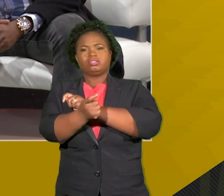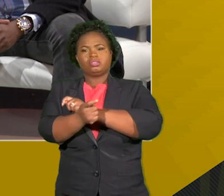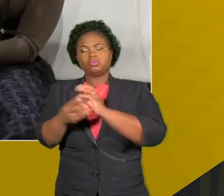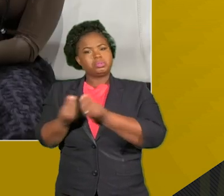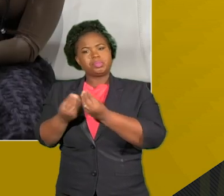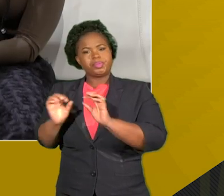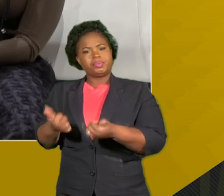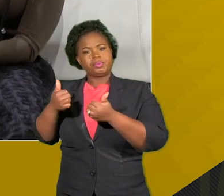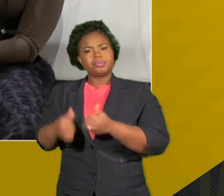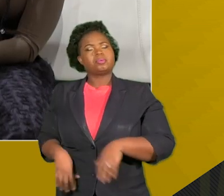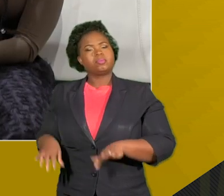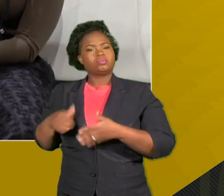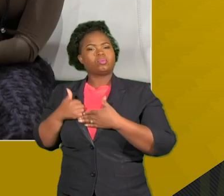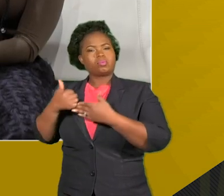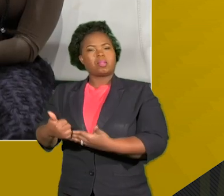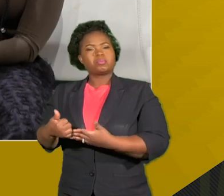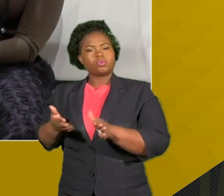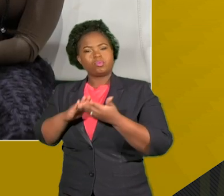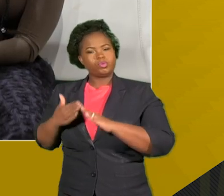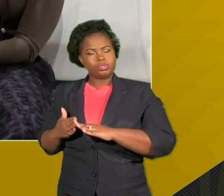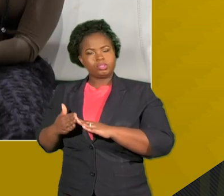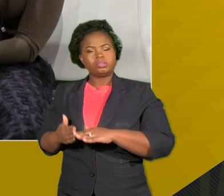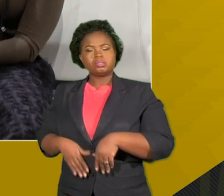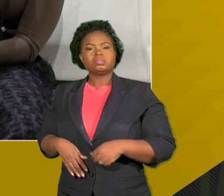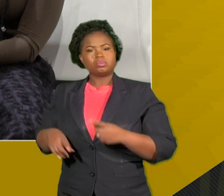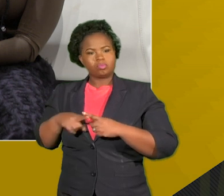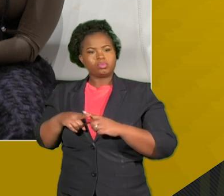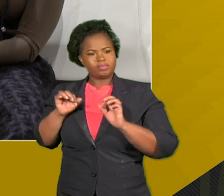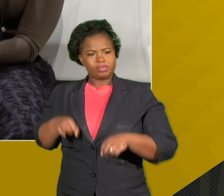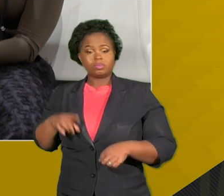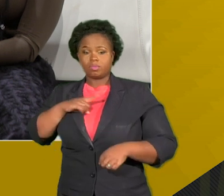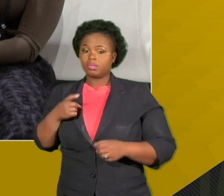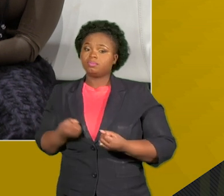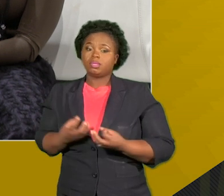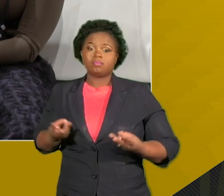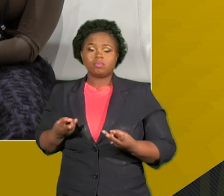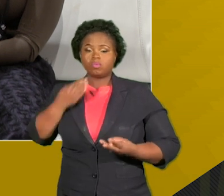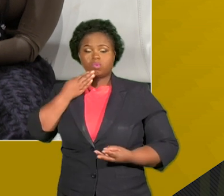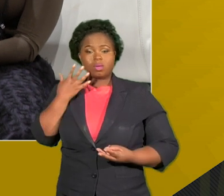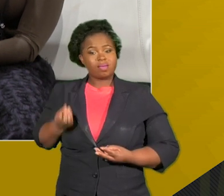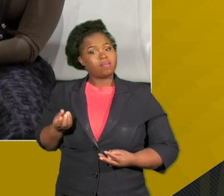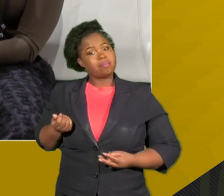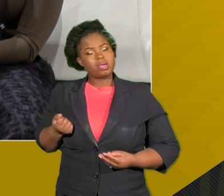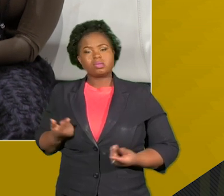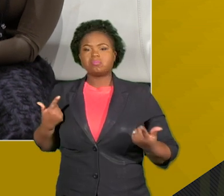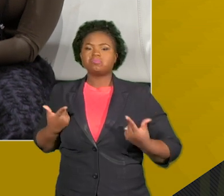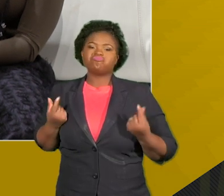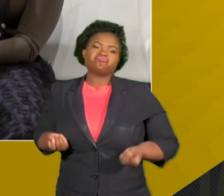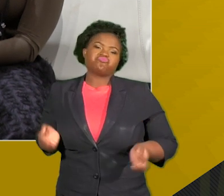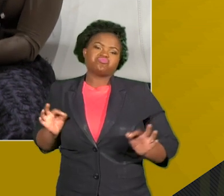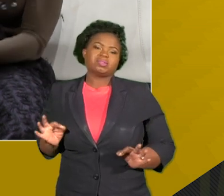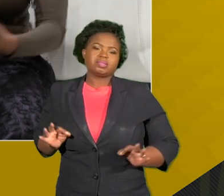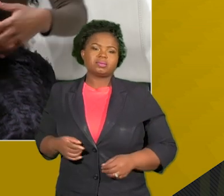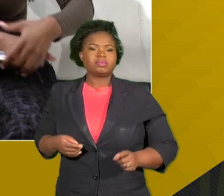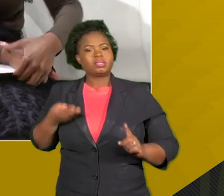something ebalegile emphakathini and make umehluko because kunabantu abaningi abanemali. But abangenzi lutho about that. Mm-hmm. There's a